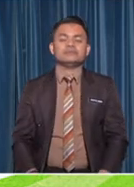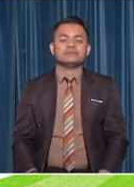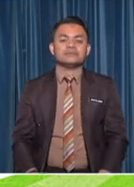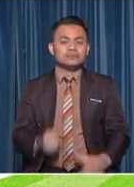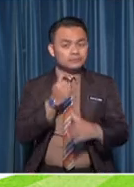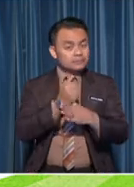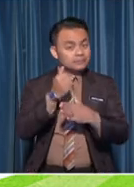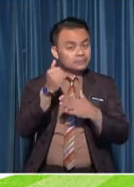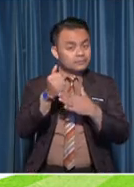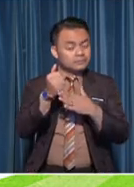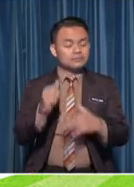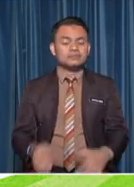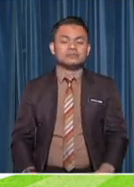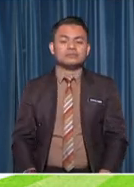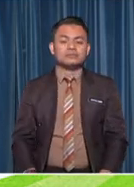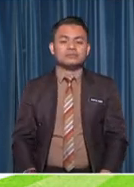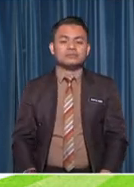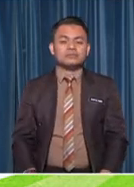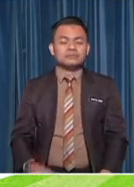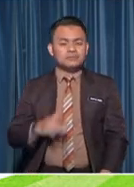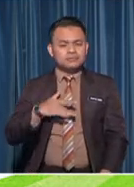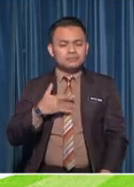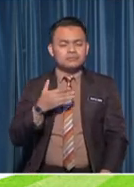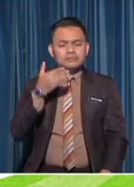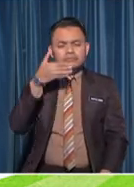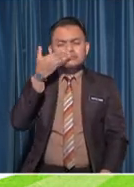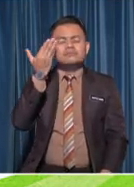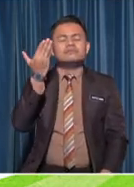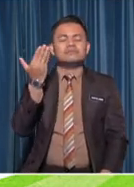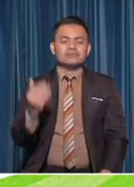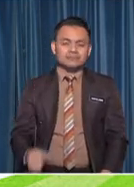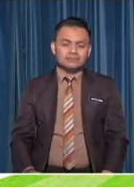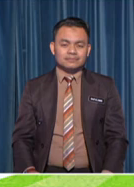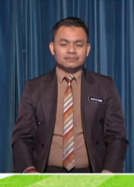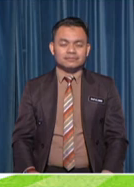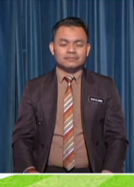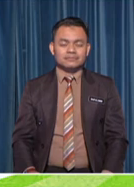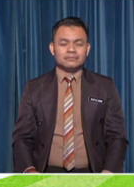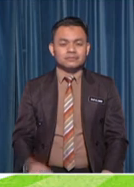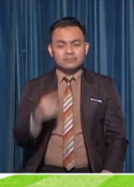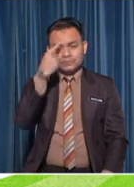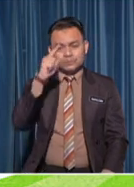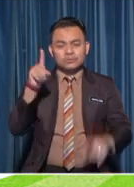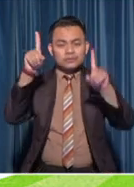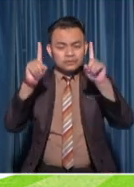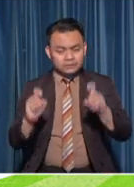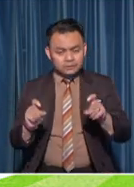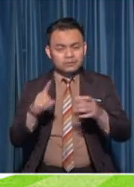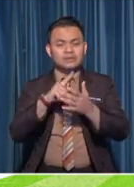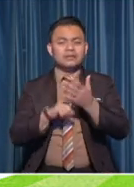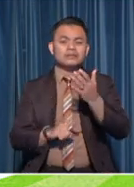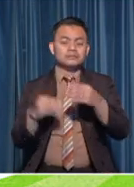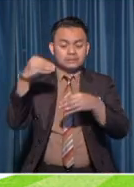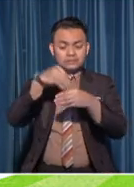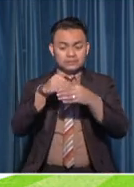or the sense of smell, to guess what is inside